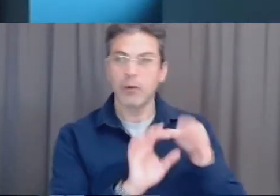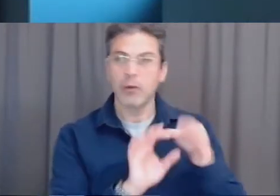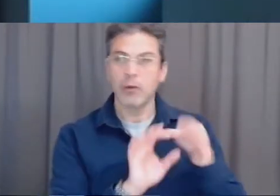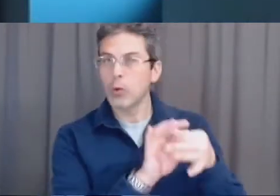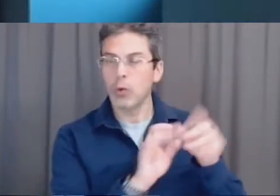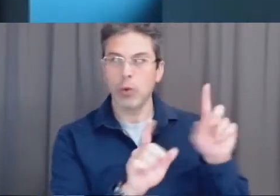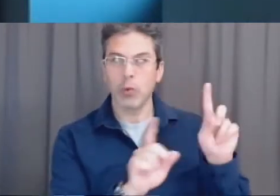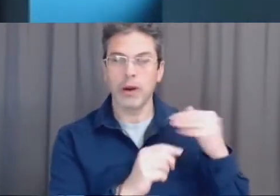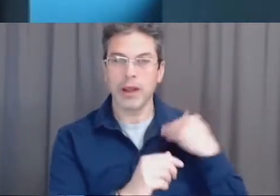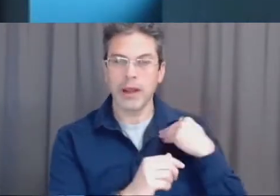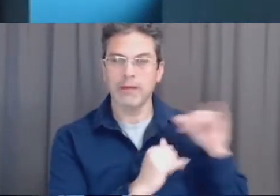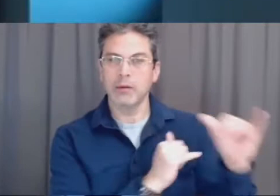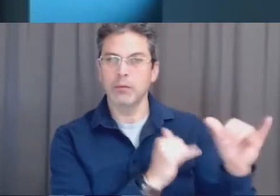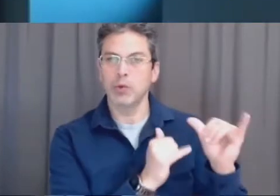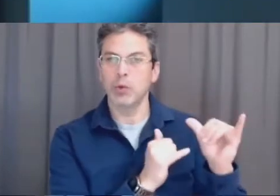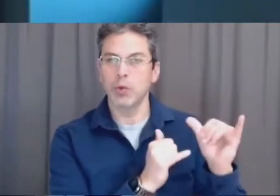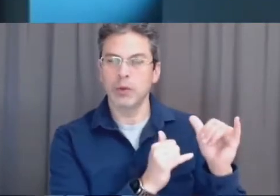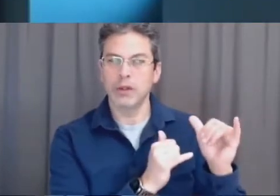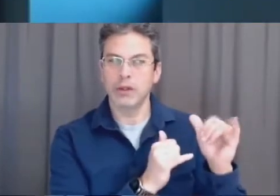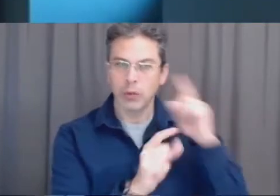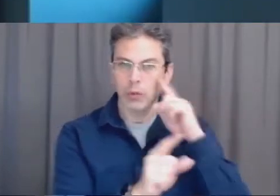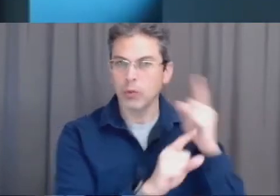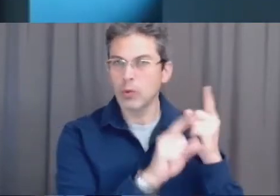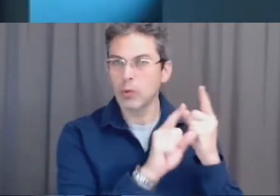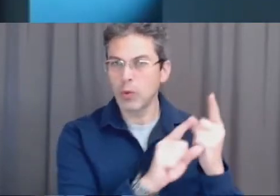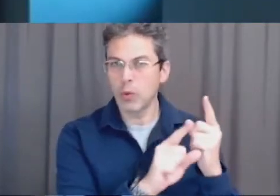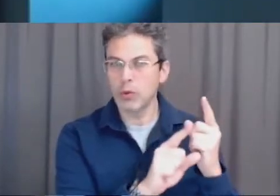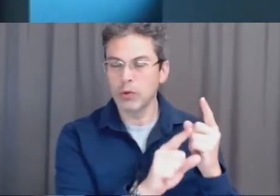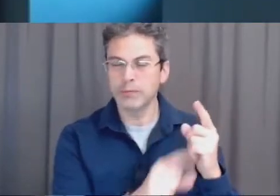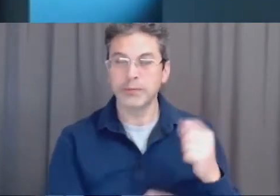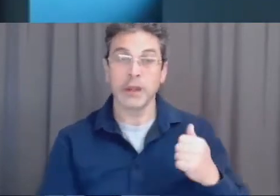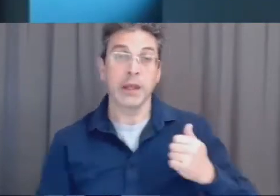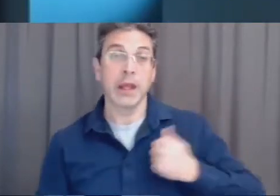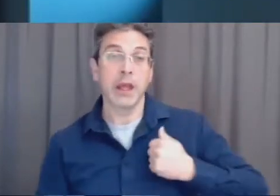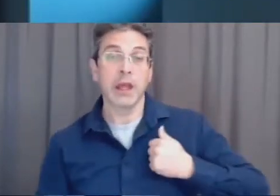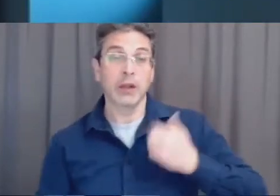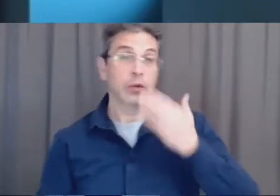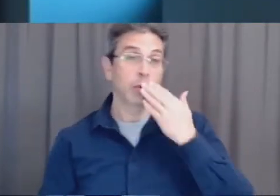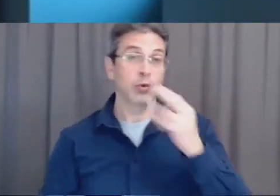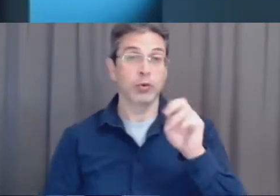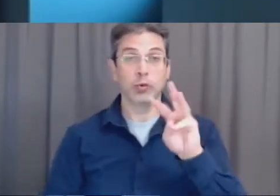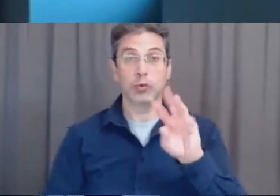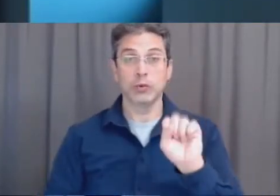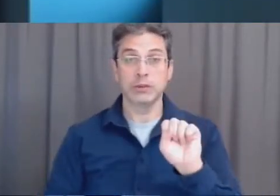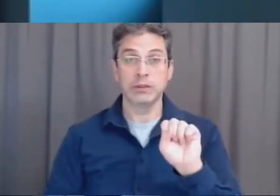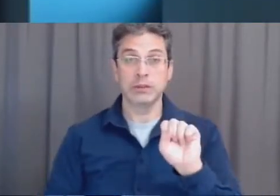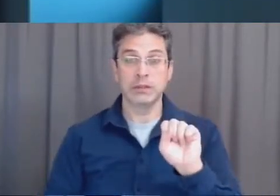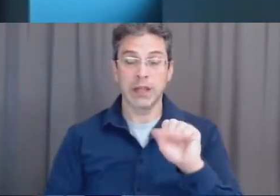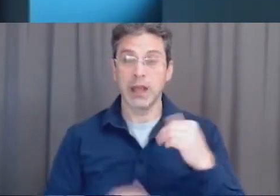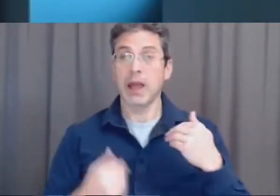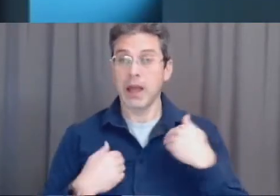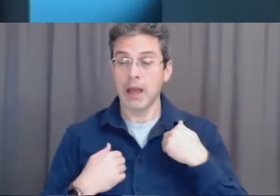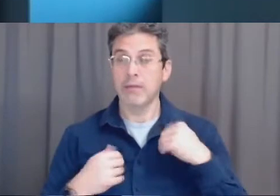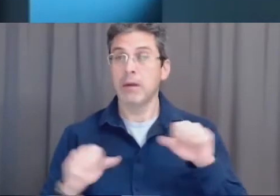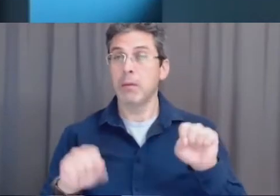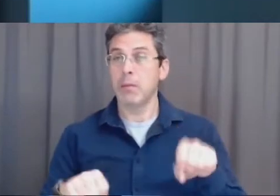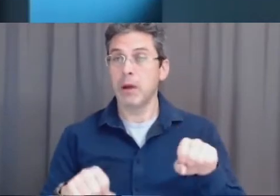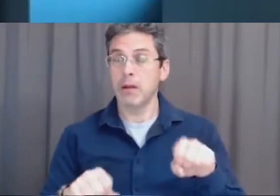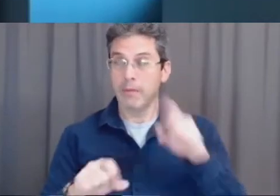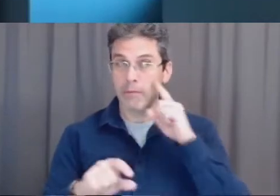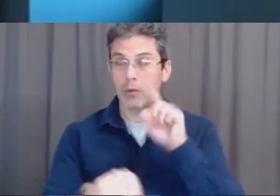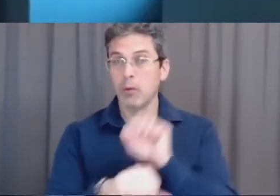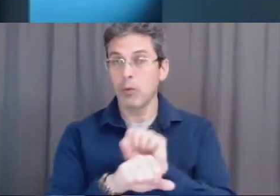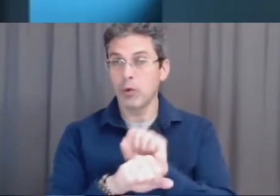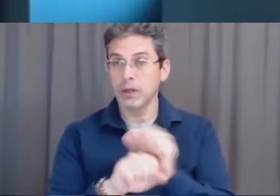interest. Now, the good news for Canada is that there's a prospect of a collective approach on